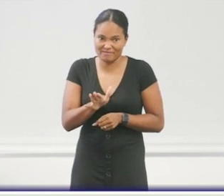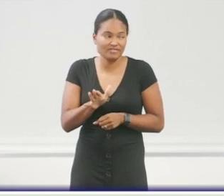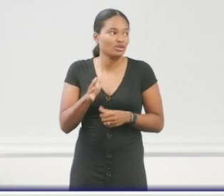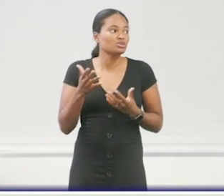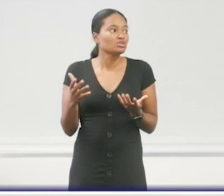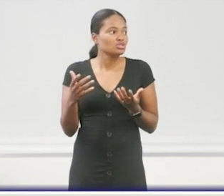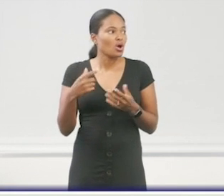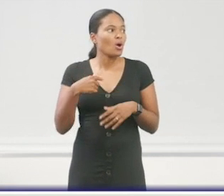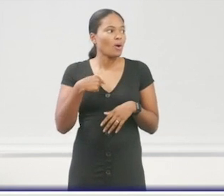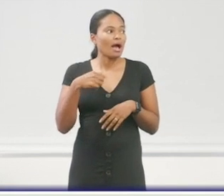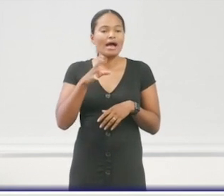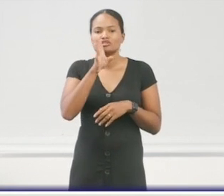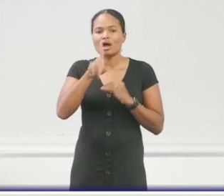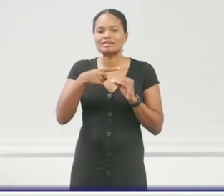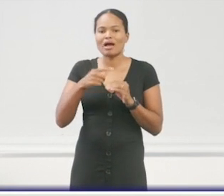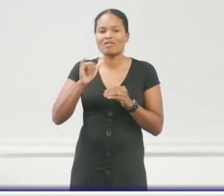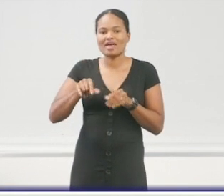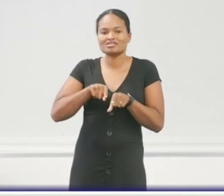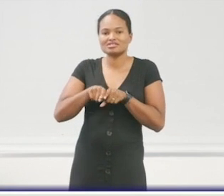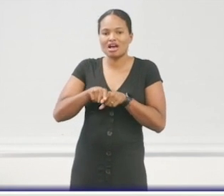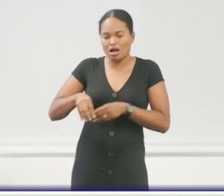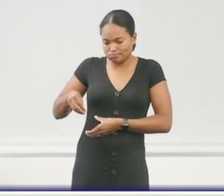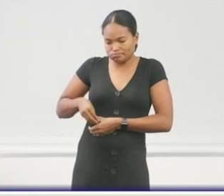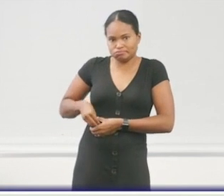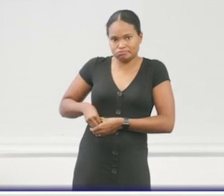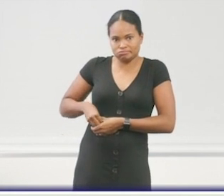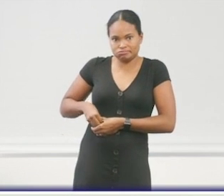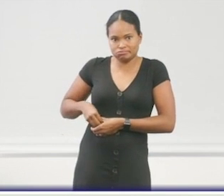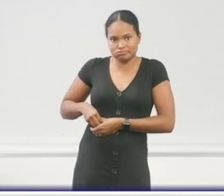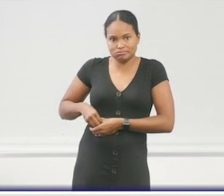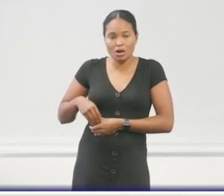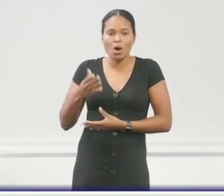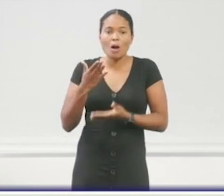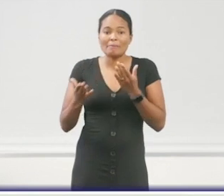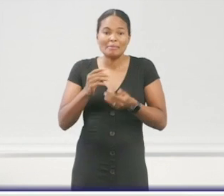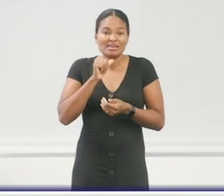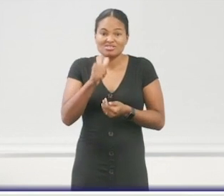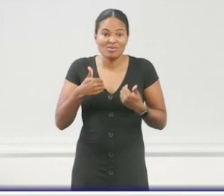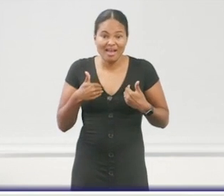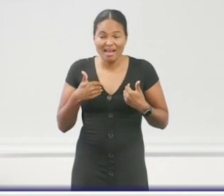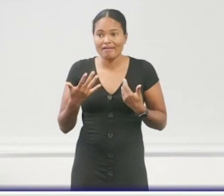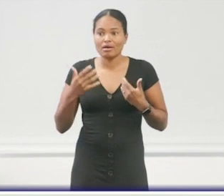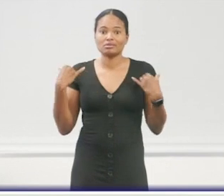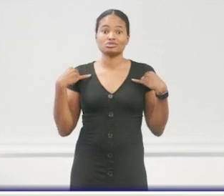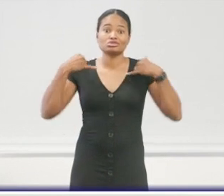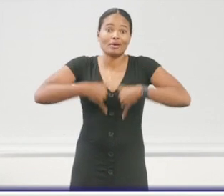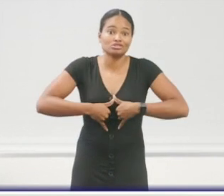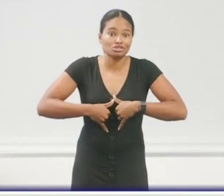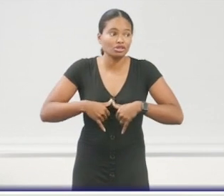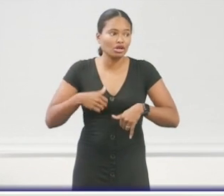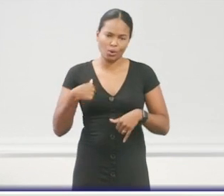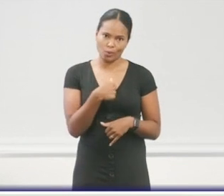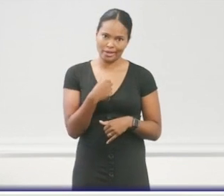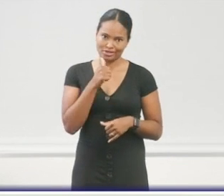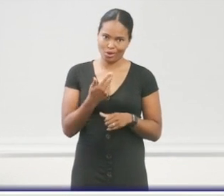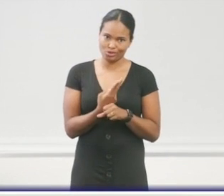someone used a sock. If you don't have a kit like this, you have a sweatshirt, We love wearing sweatshirts here when it's like 85 degrees. Ooh,